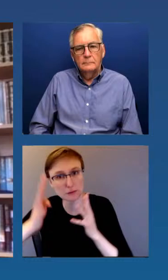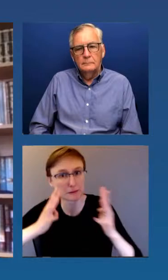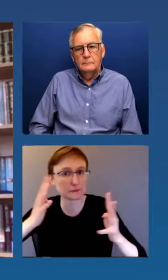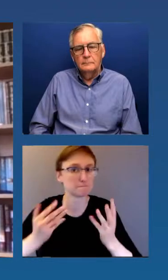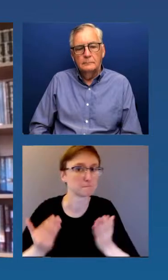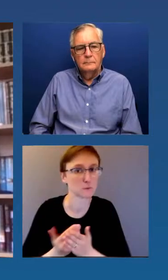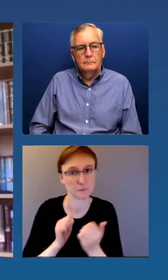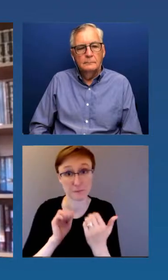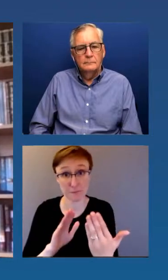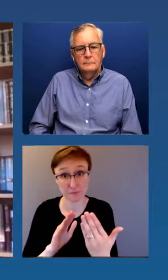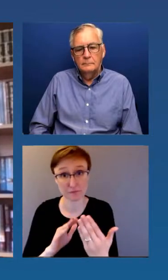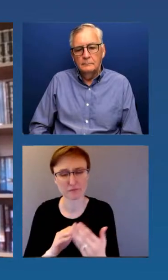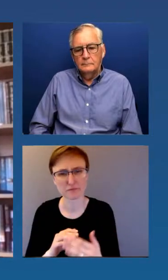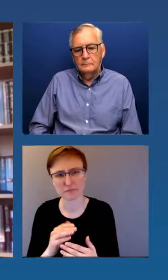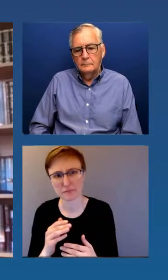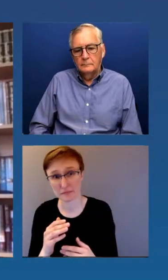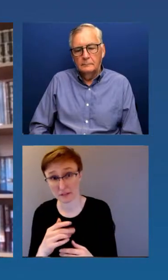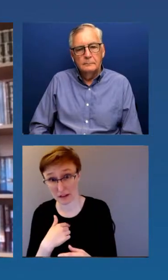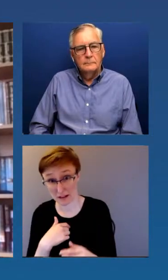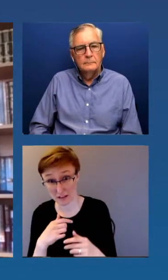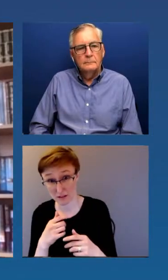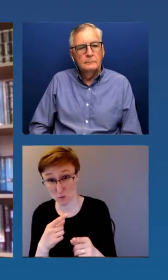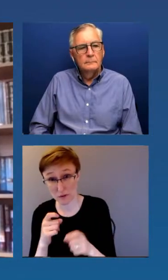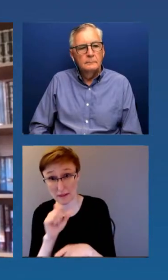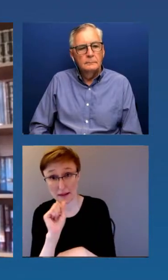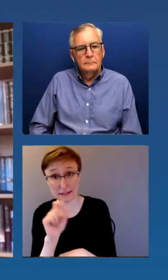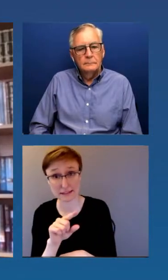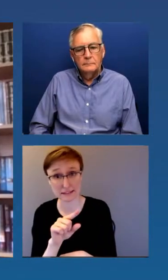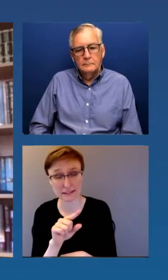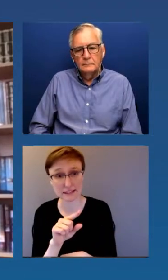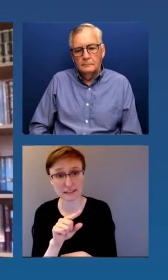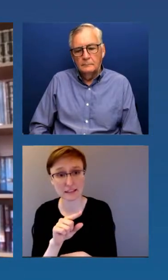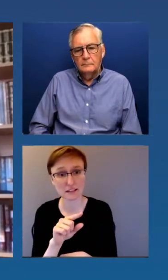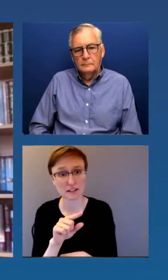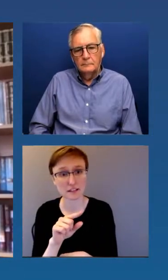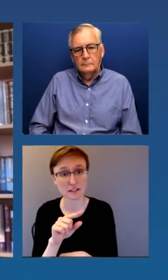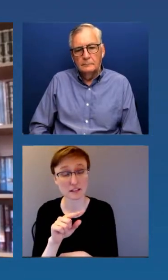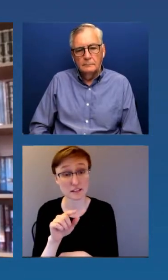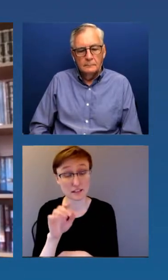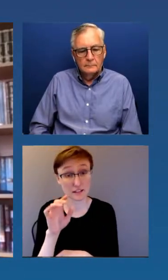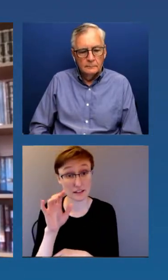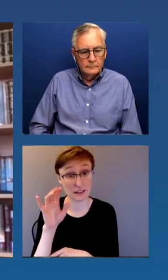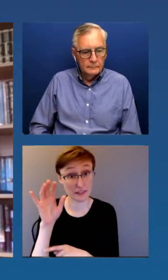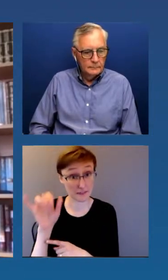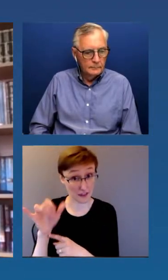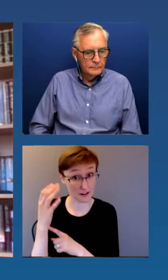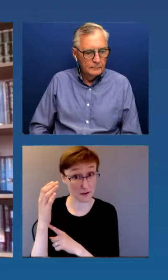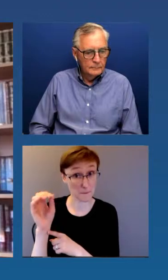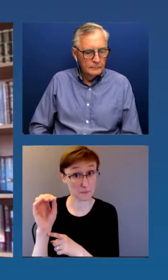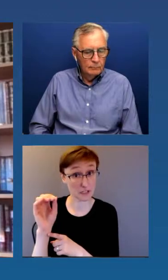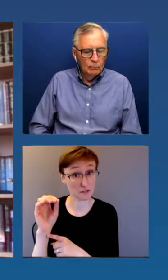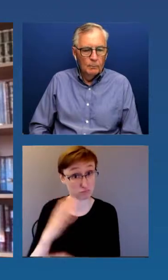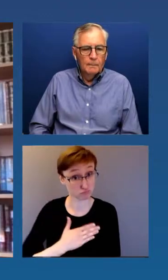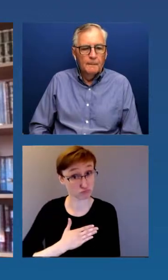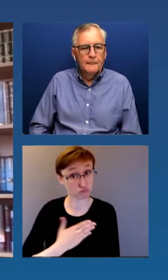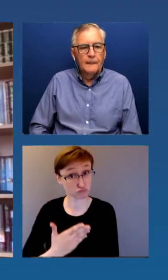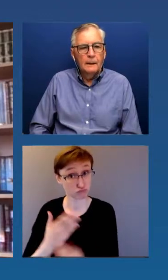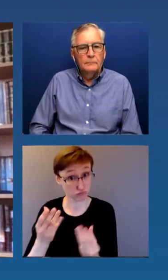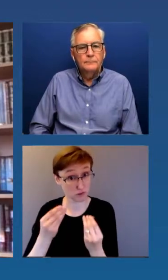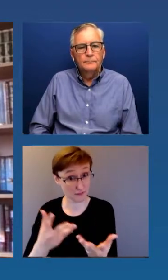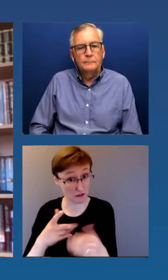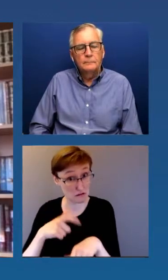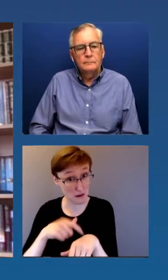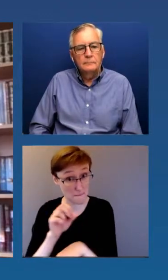Can I just quickly ask what the company, were they receptive to that about giving time off or